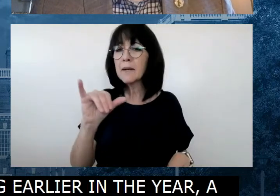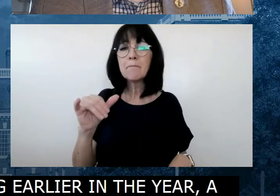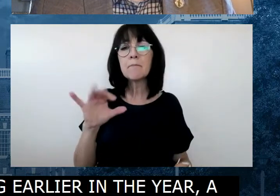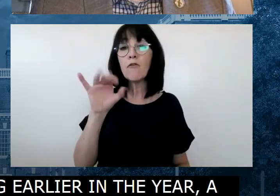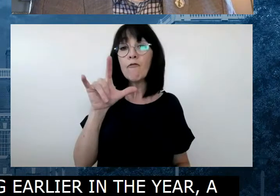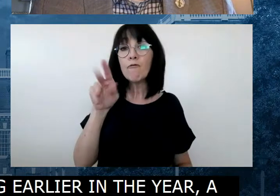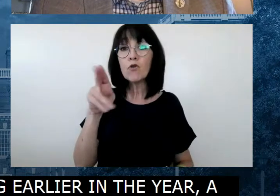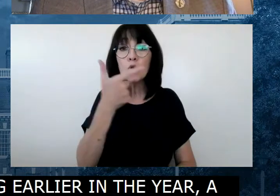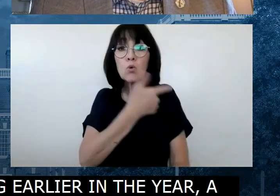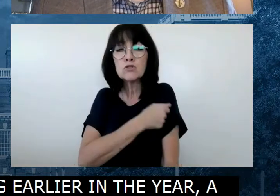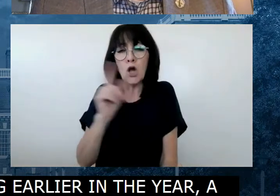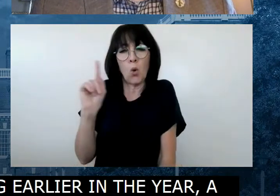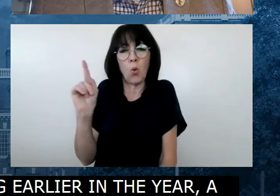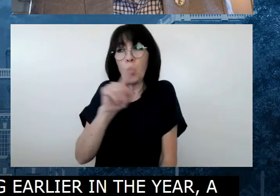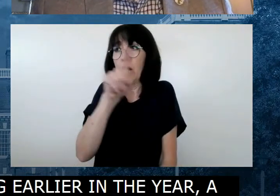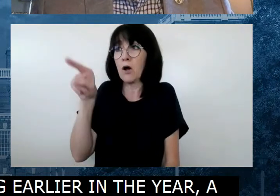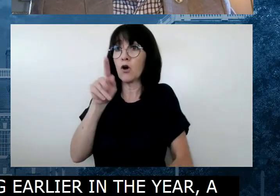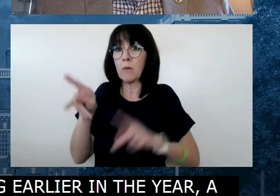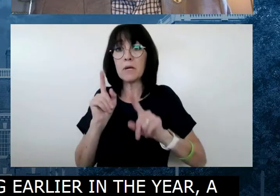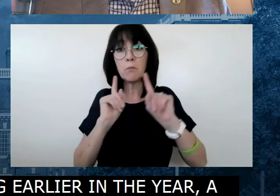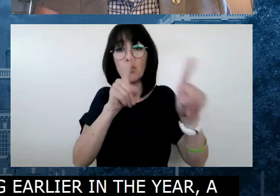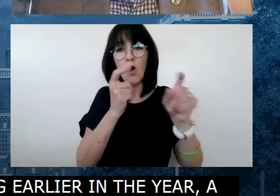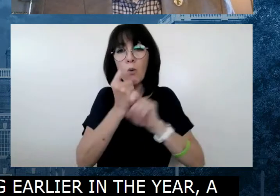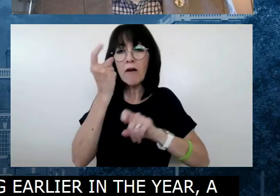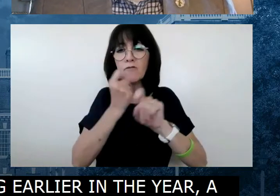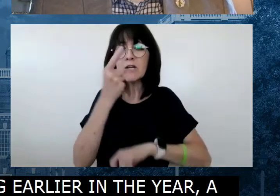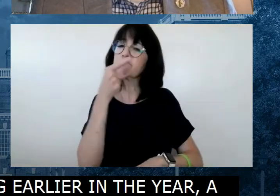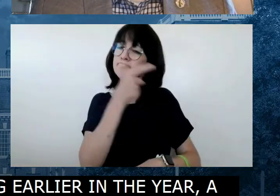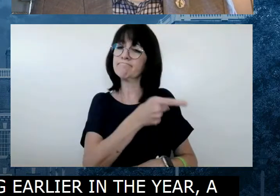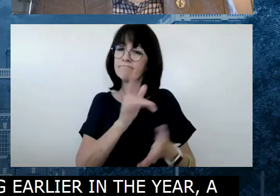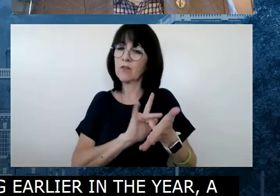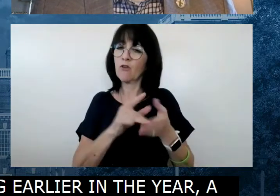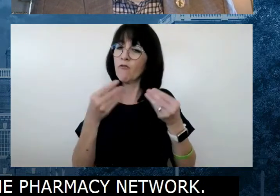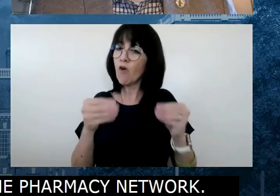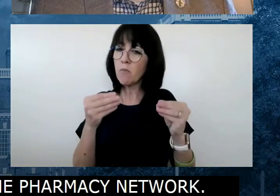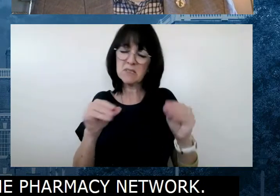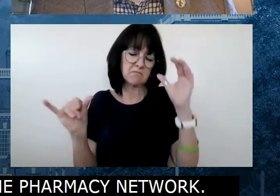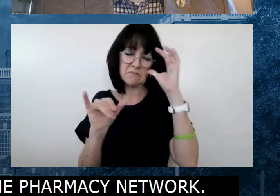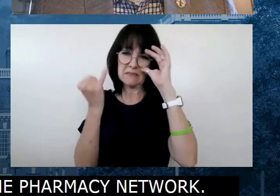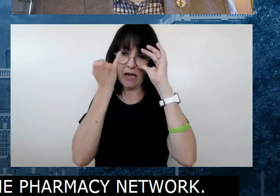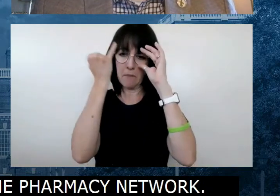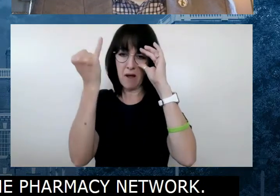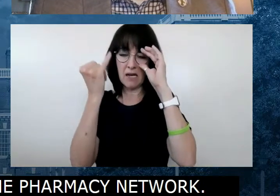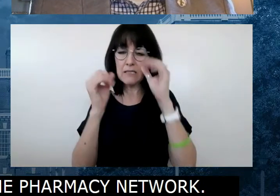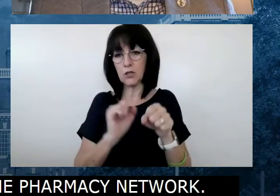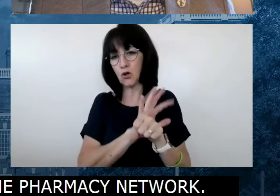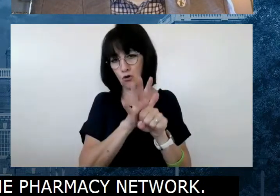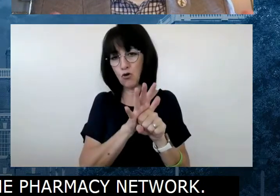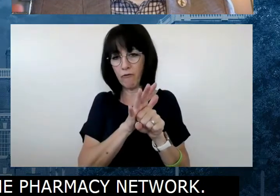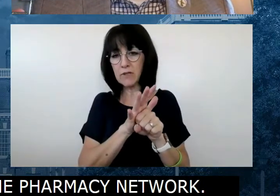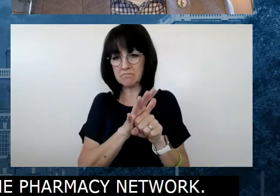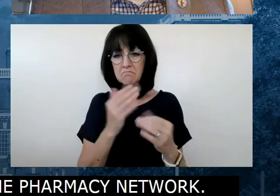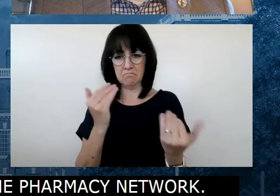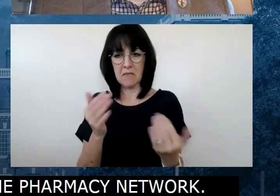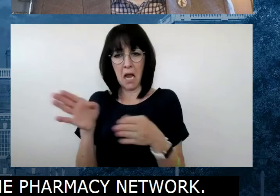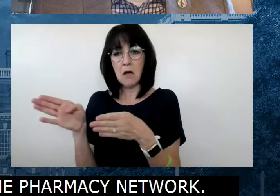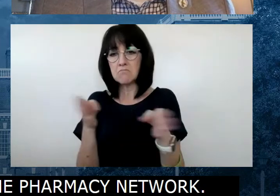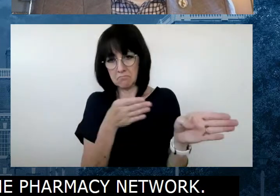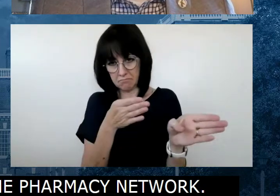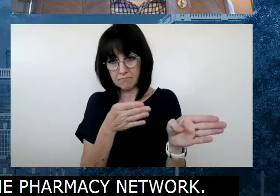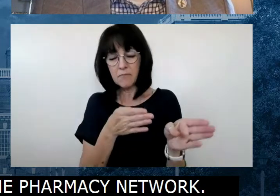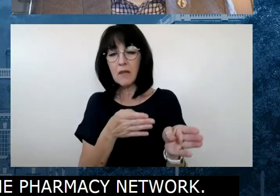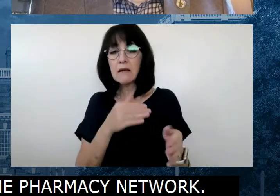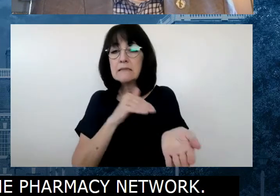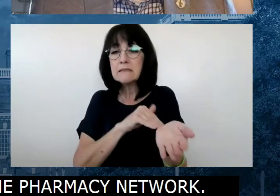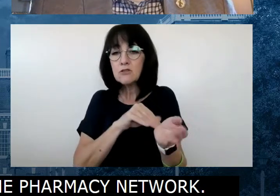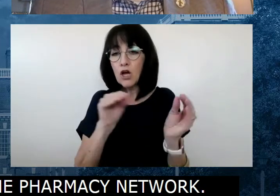through the pharmacies year over year. And now that's where people are going to get their vaccine. Great network. They're in every community.